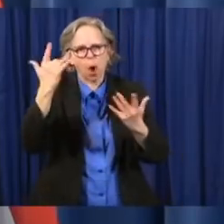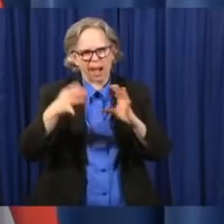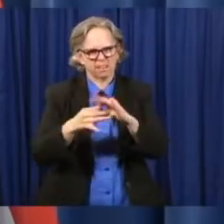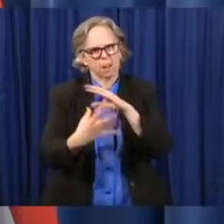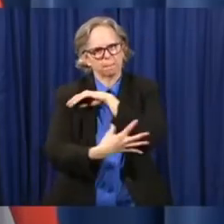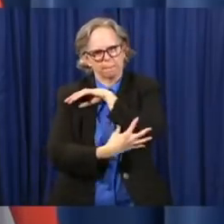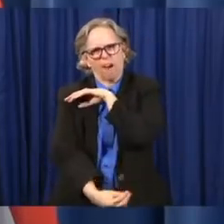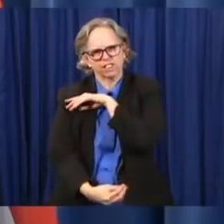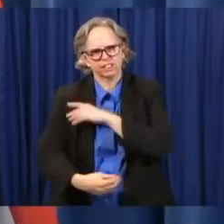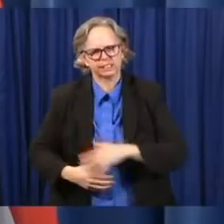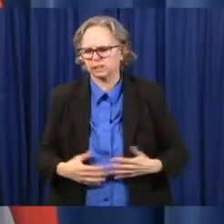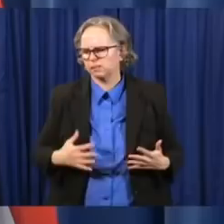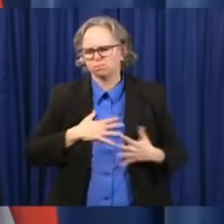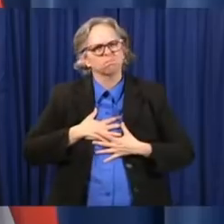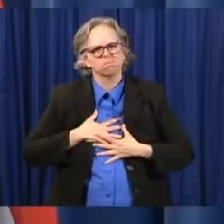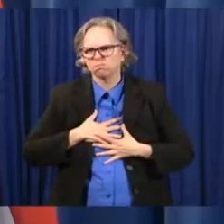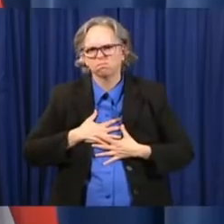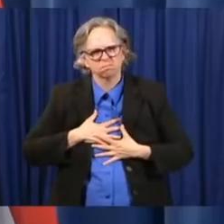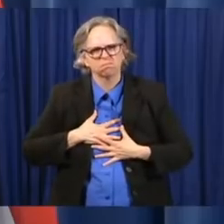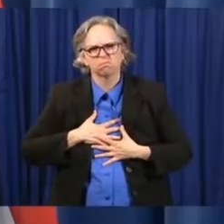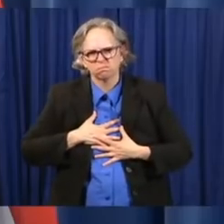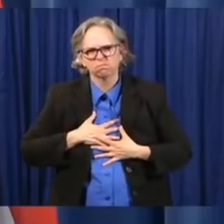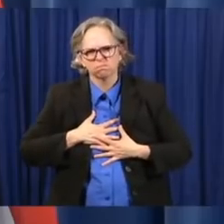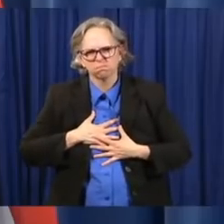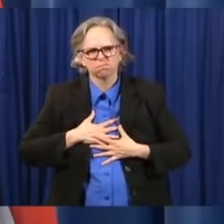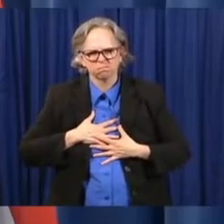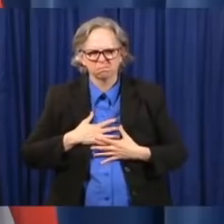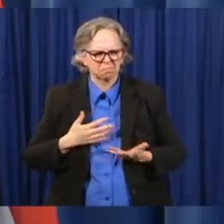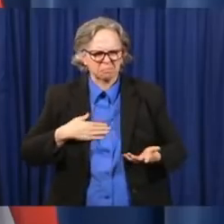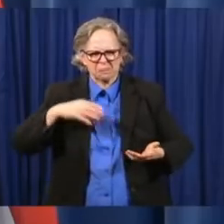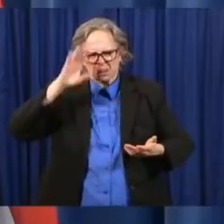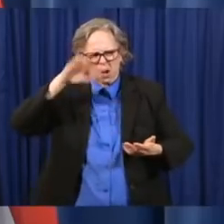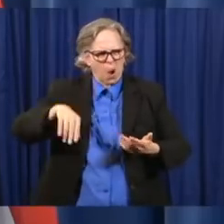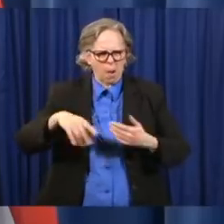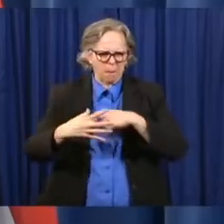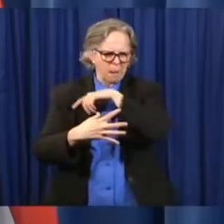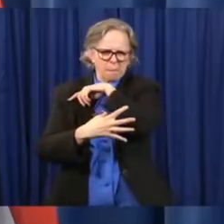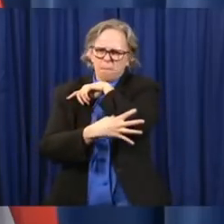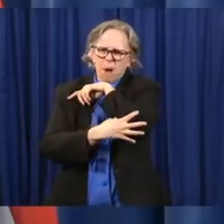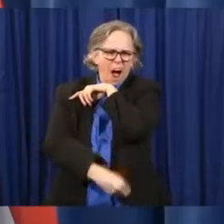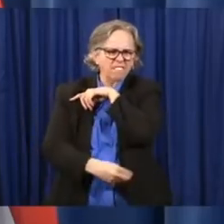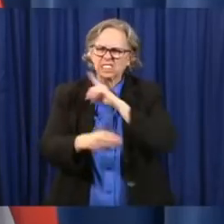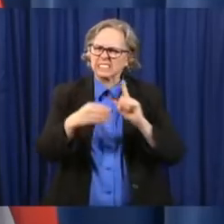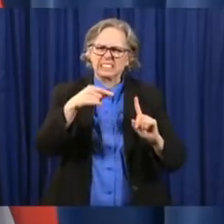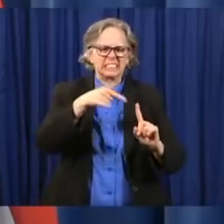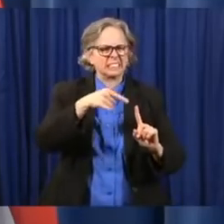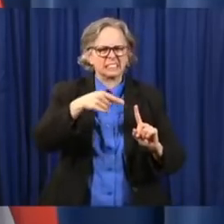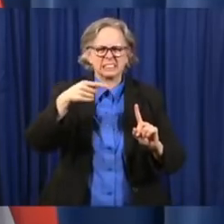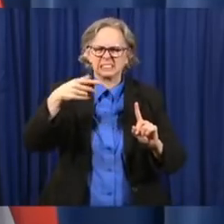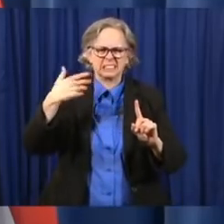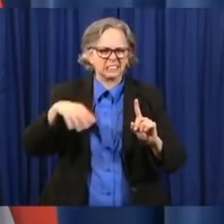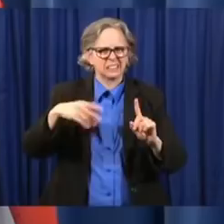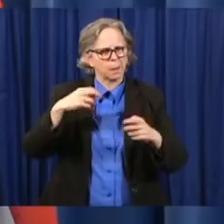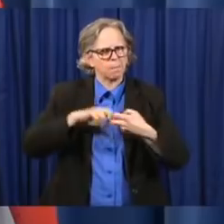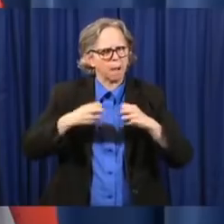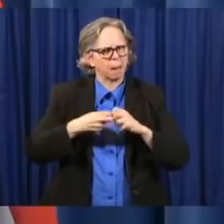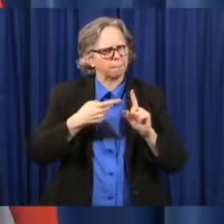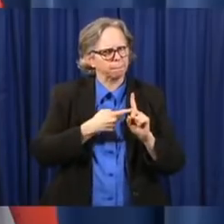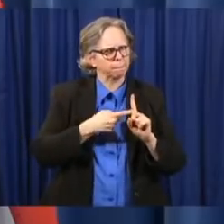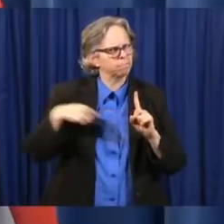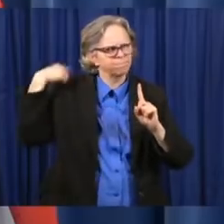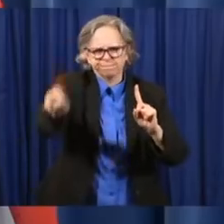and that we know that poverty is a problem, and that people who are